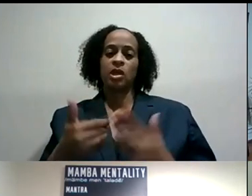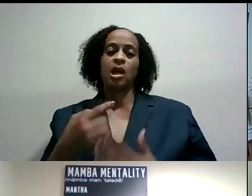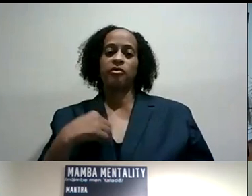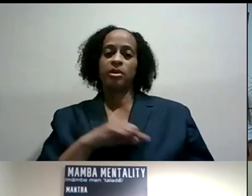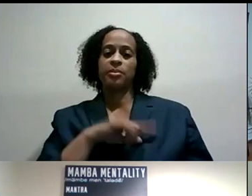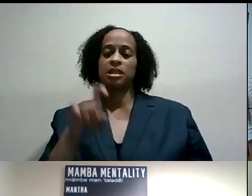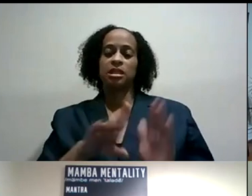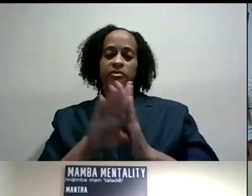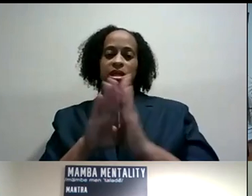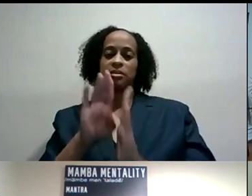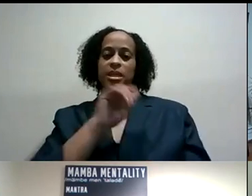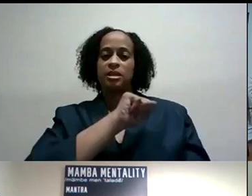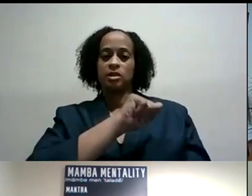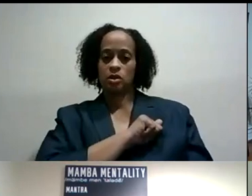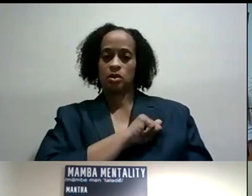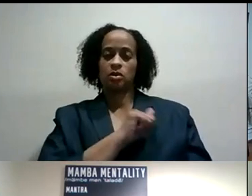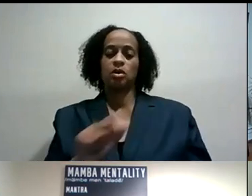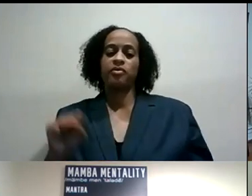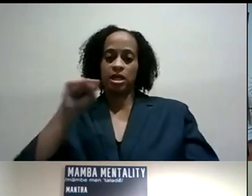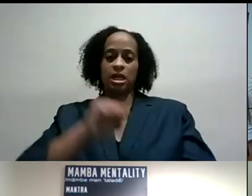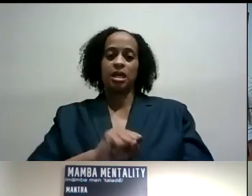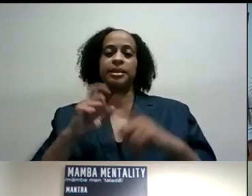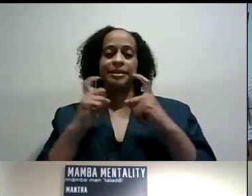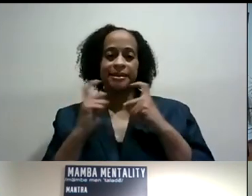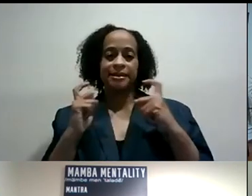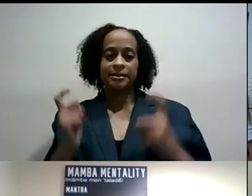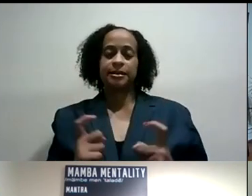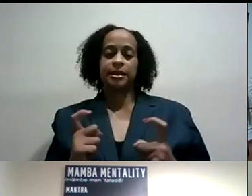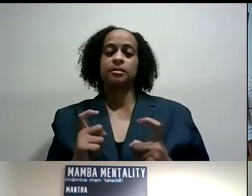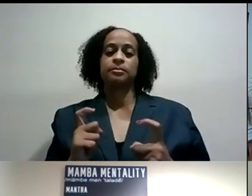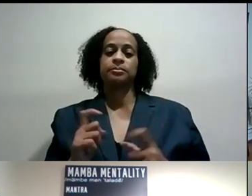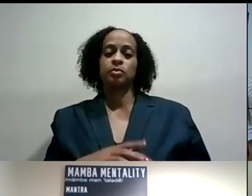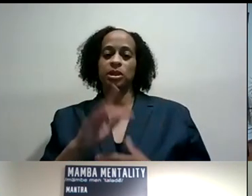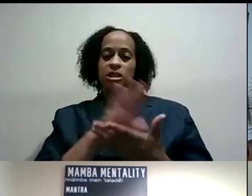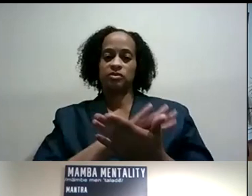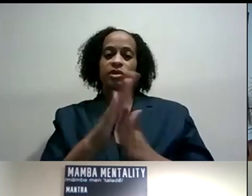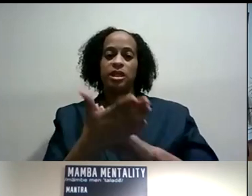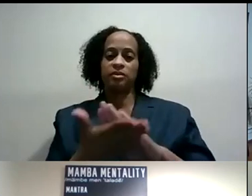develop the attitude to overcome sin, which is forgiveness.